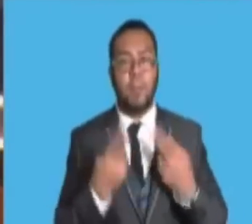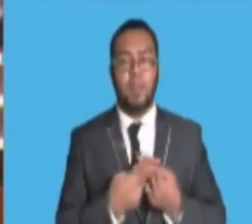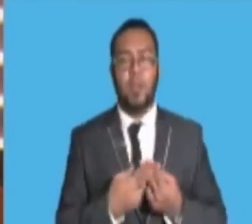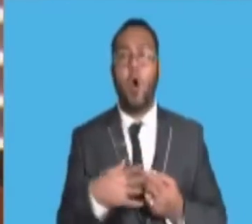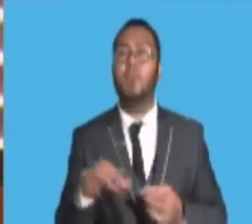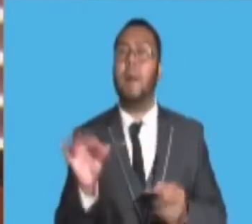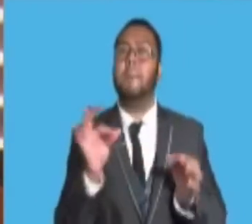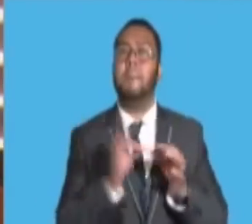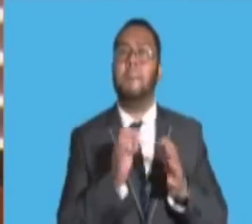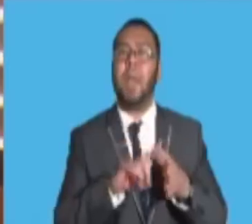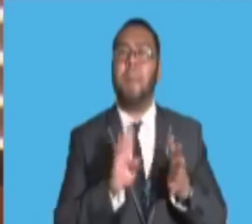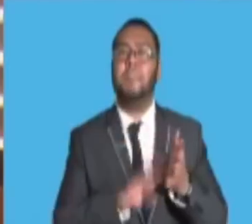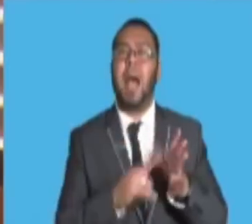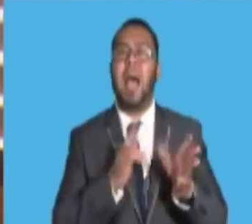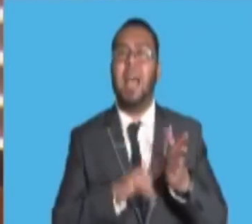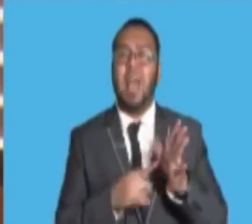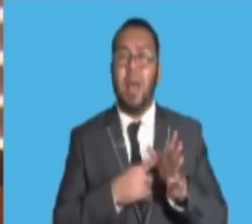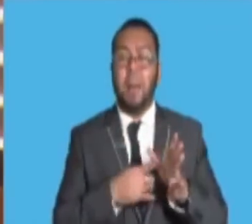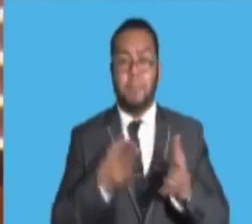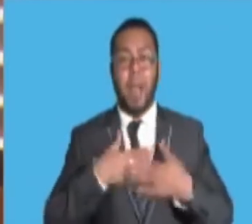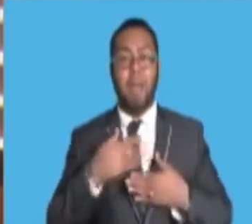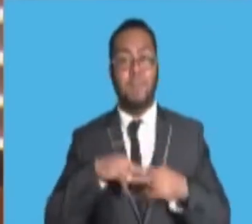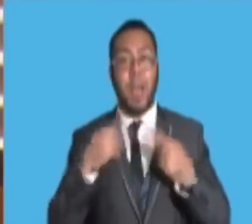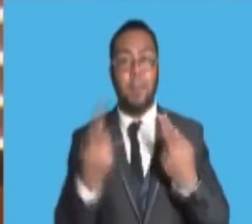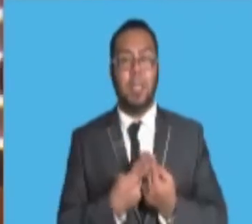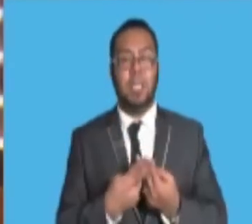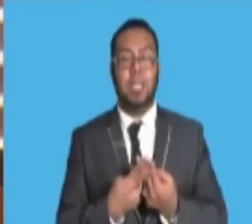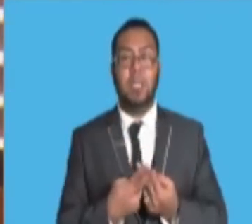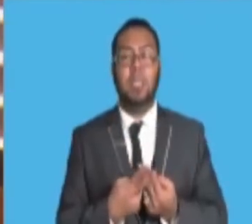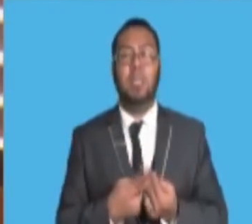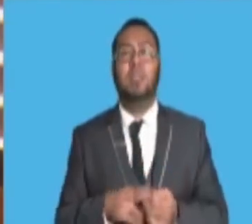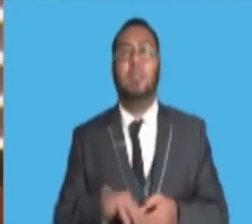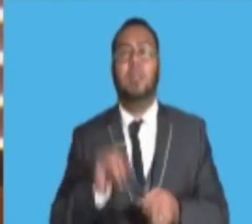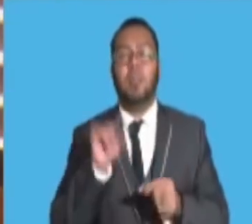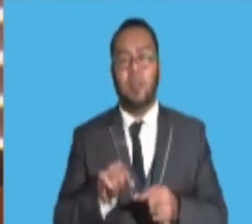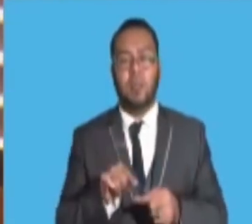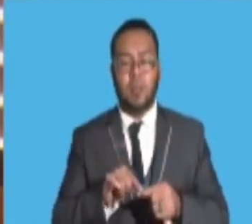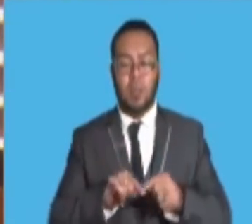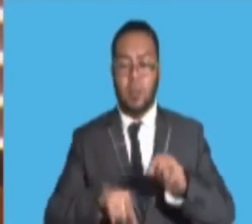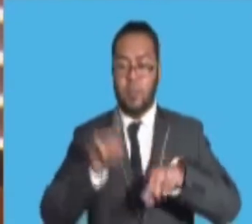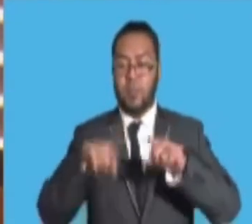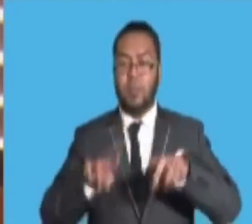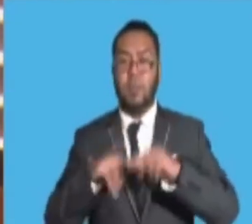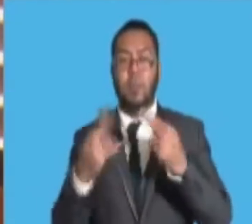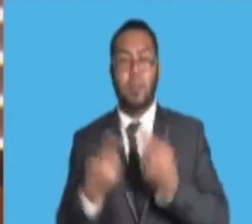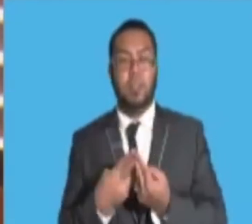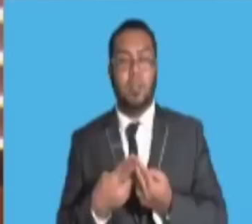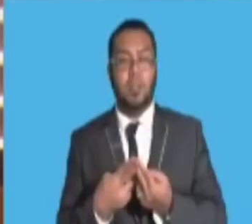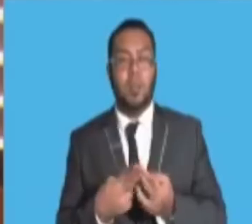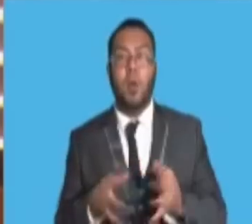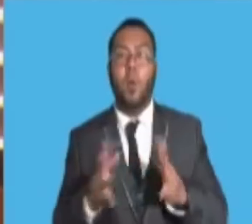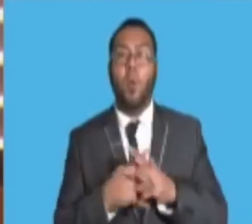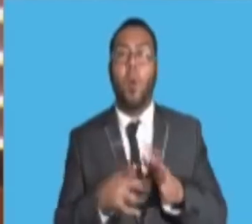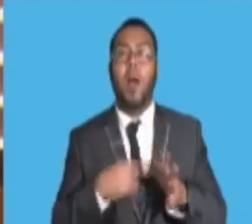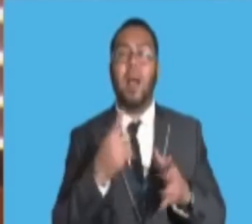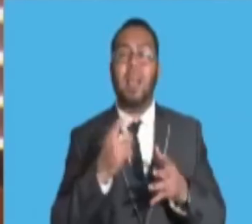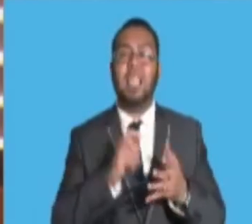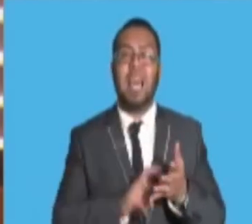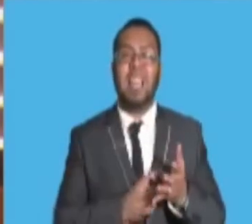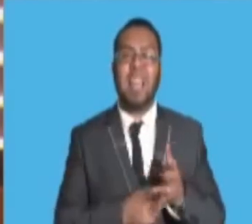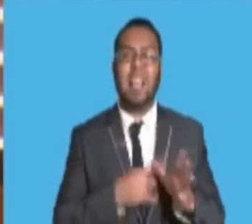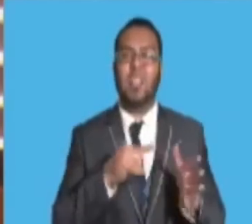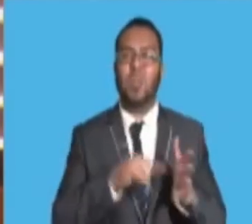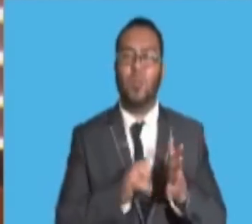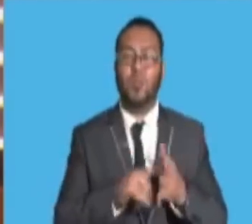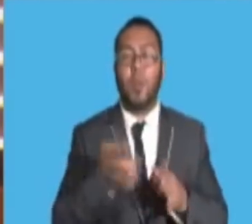Bemana. So my family are the Nyulewu and Keresoni of the Tuimwala clan, the Wangai Ratu of the Tuinasau clan of Naroi Mwala